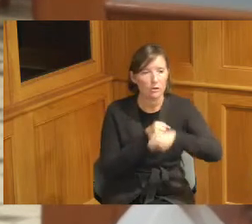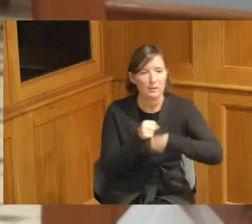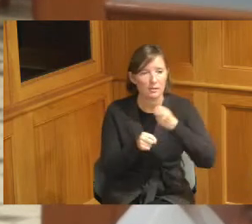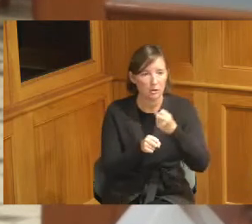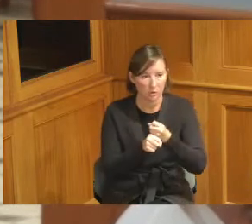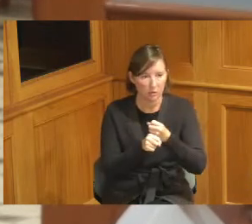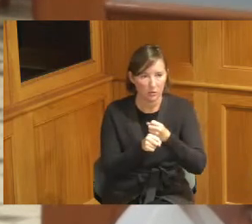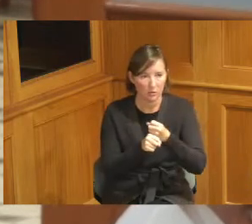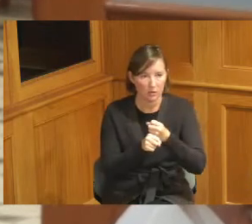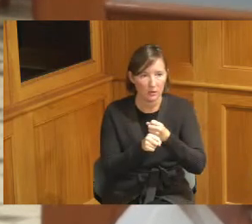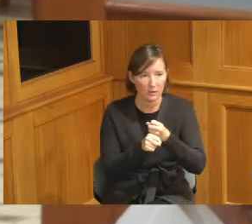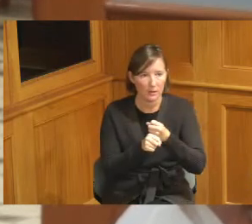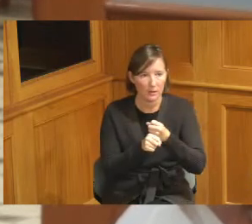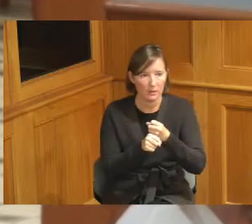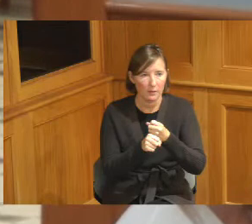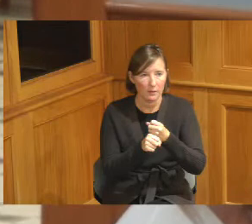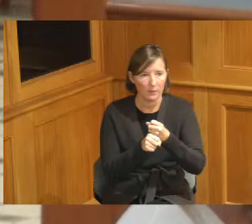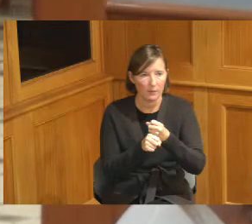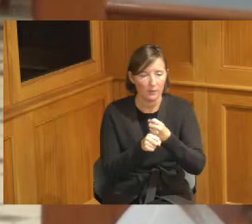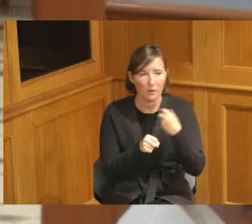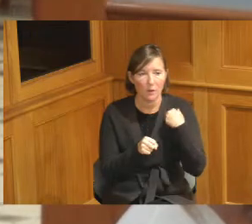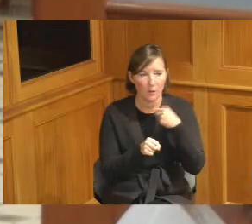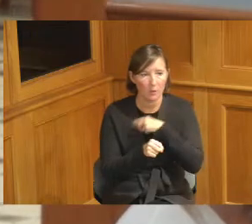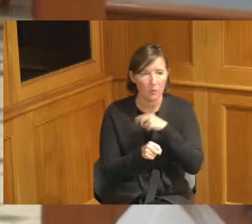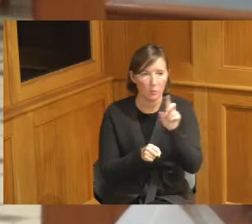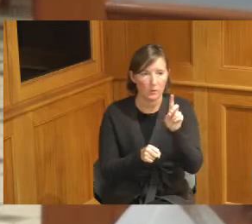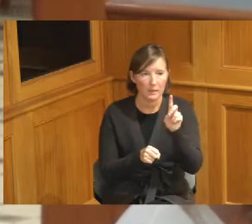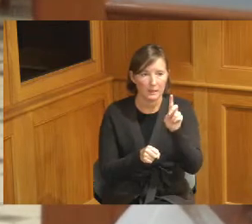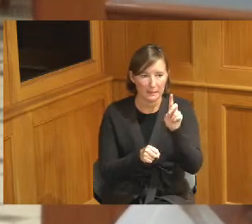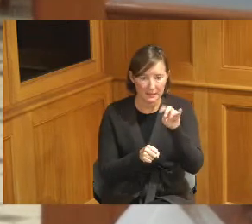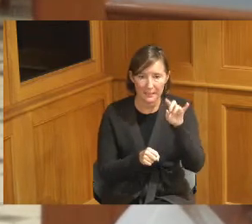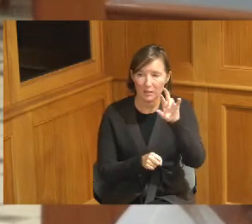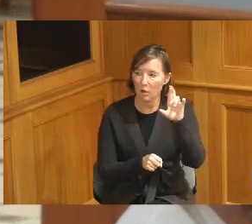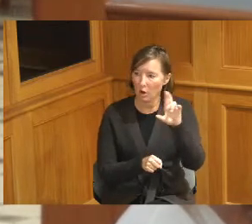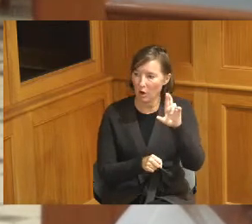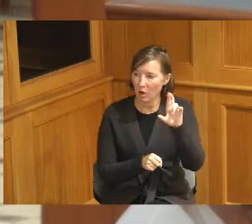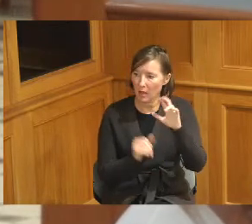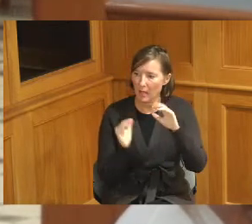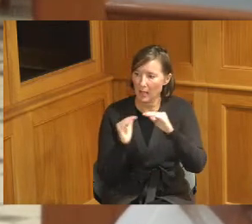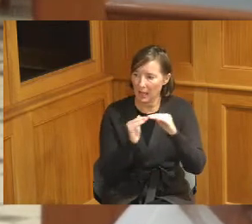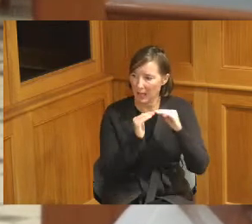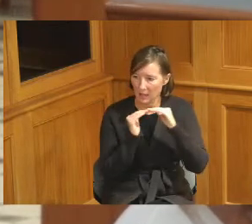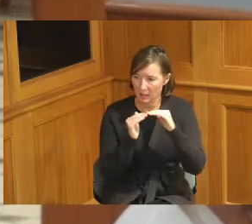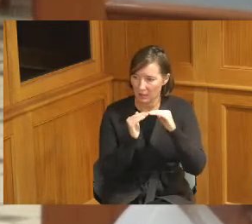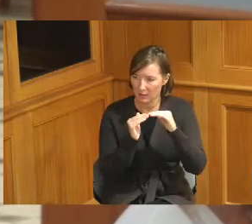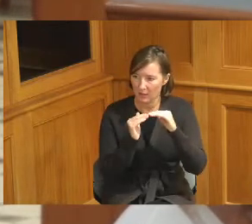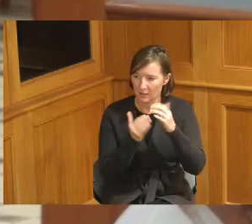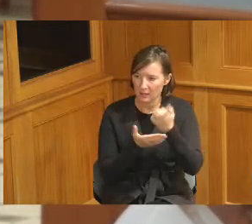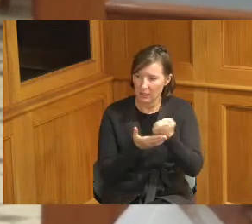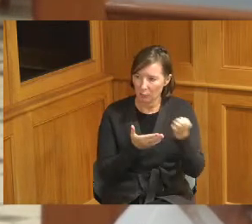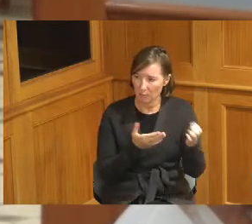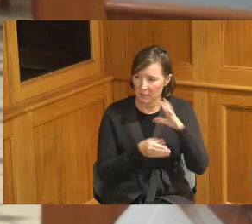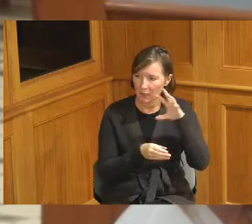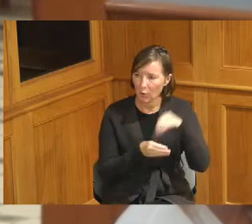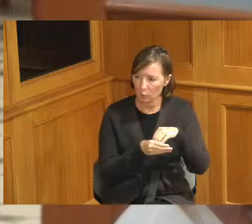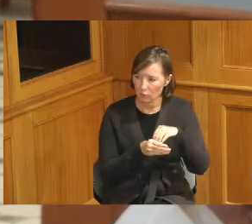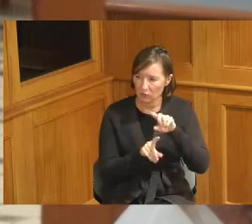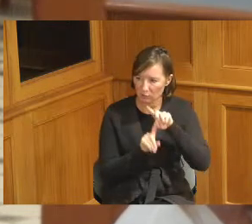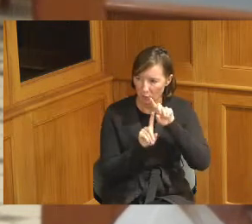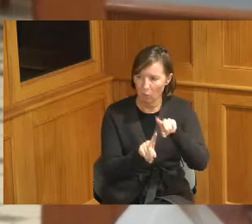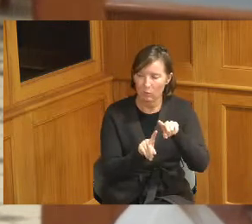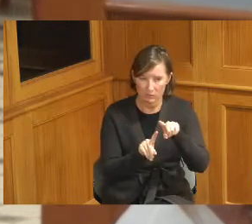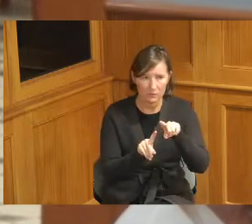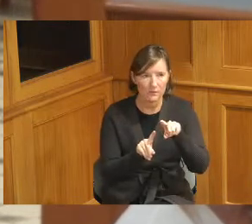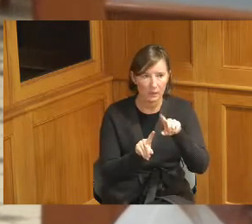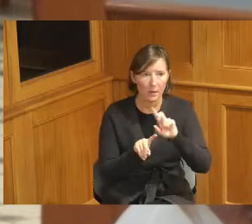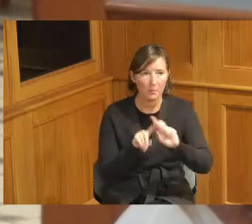inclusion goals in the ones, because we did an RFQ, and we're going to narrow it down to and select 2 or 3 A&A